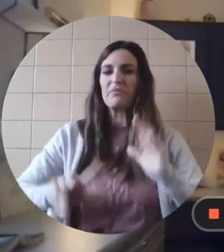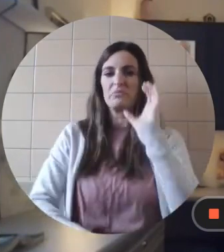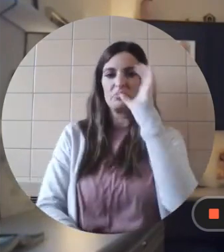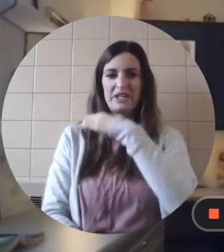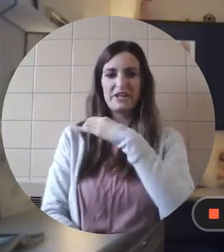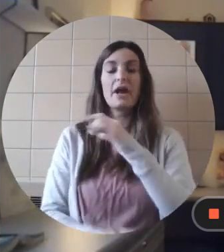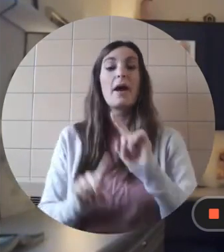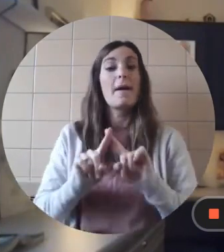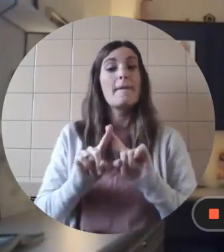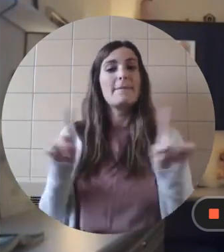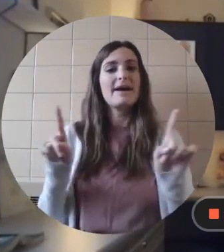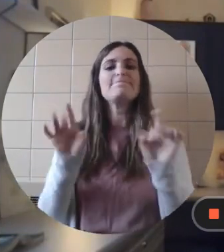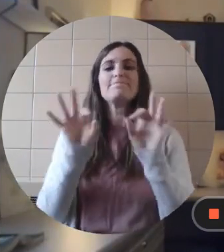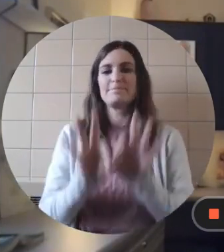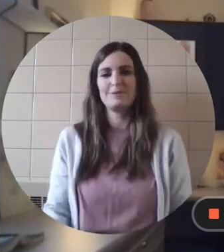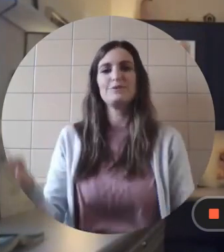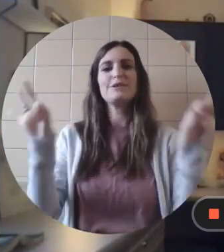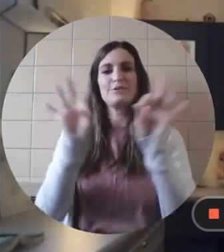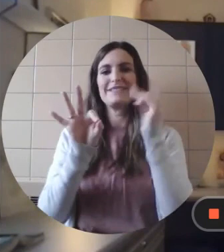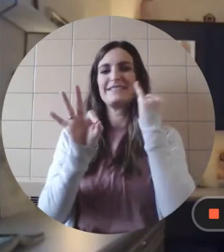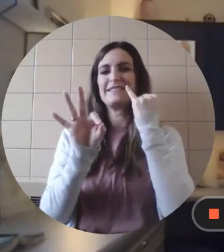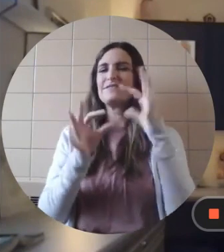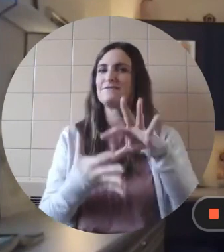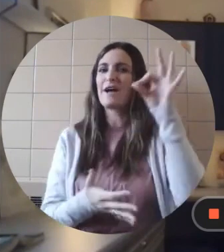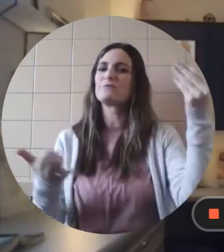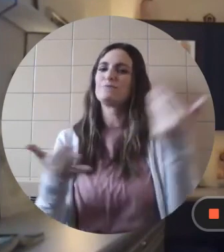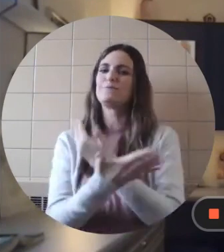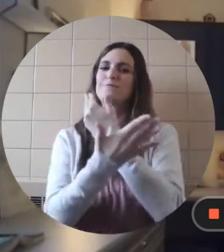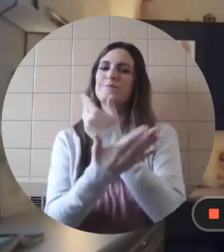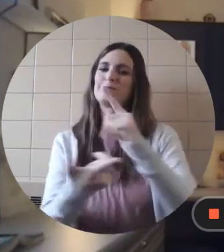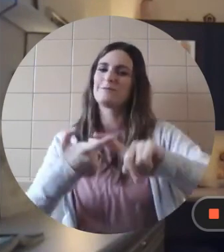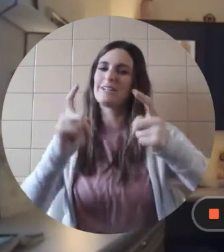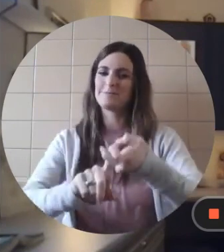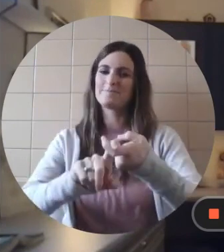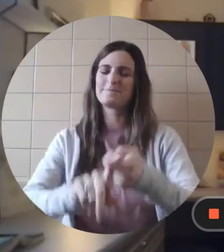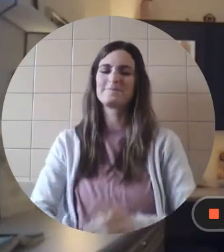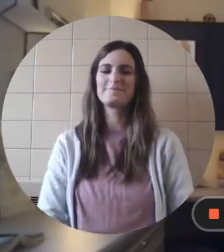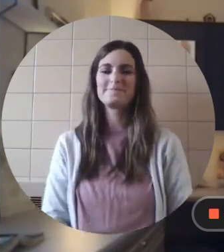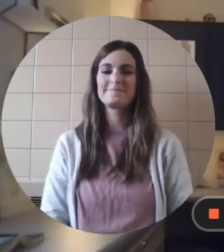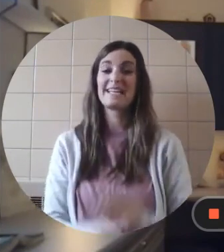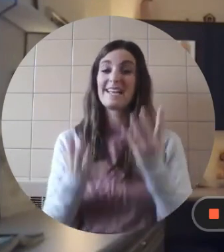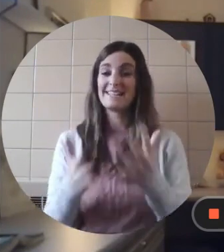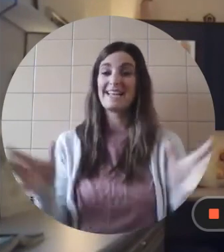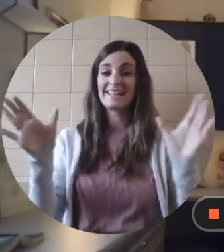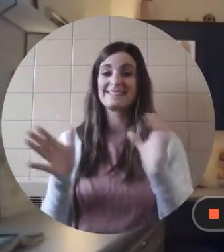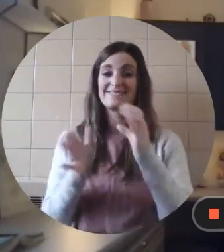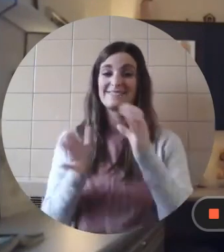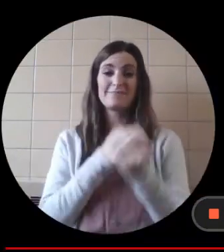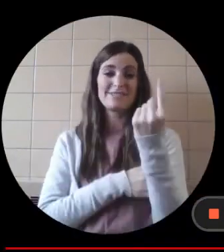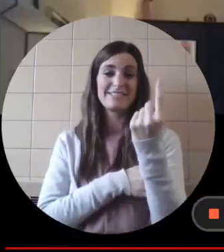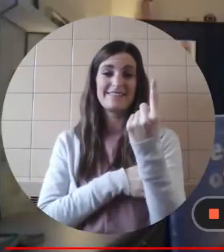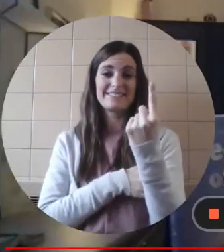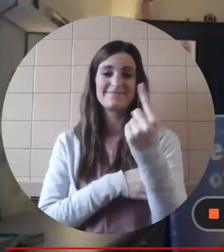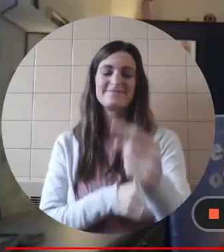worth it if I found a best friend. And that is the end of chapter 11.